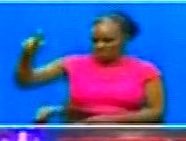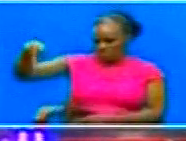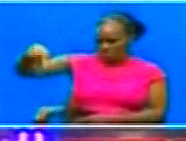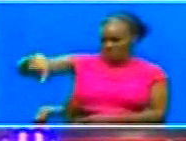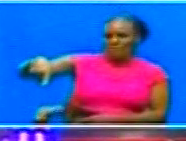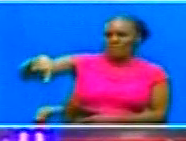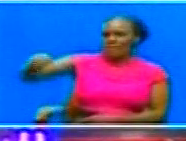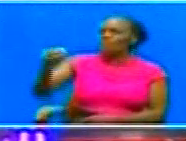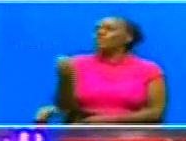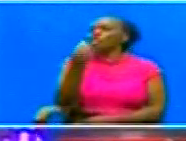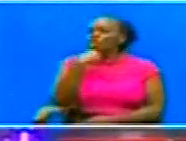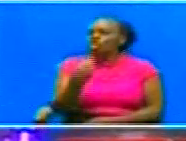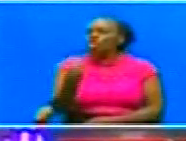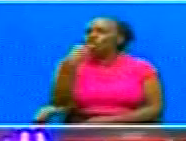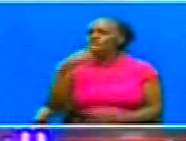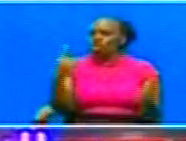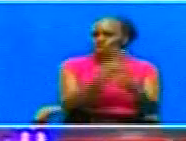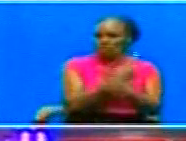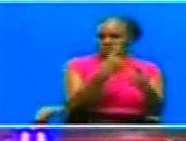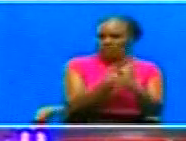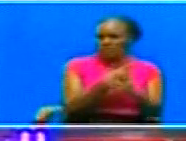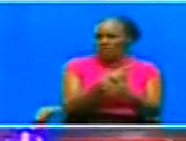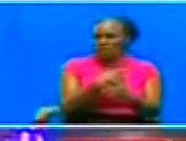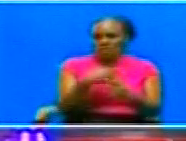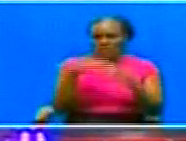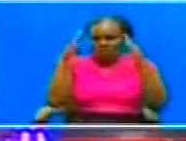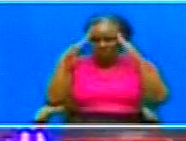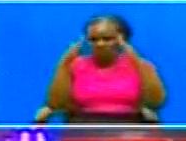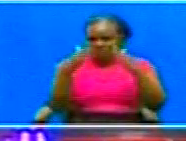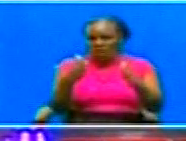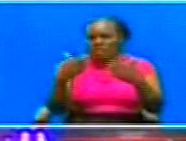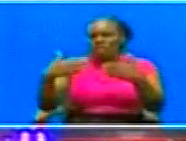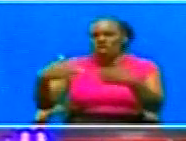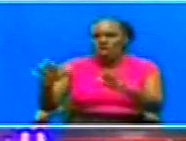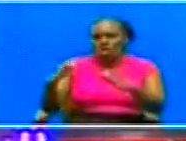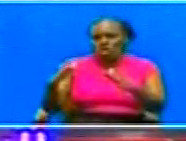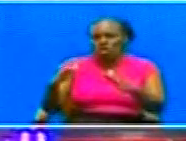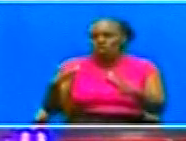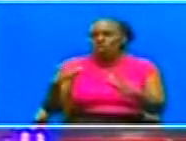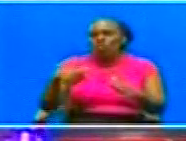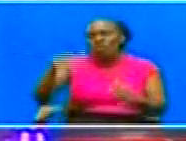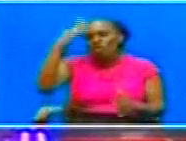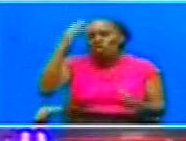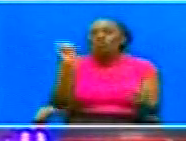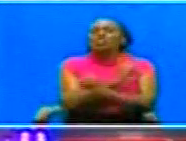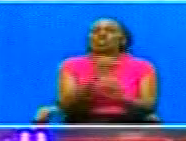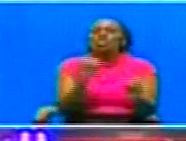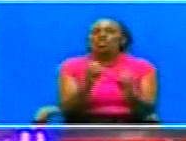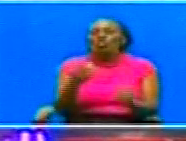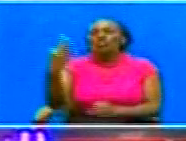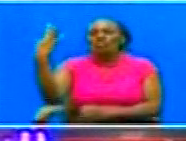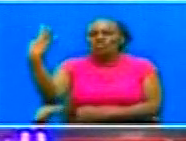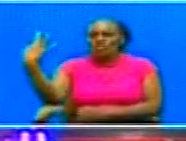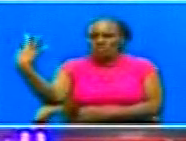that they have eaten this, they have eaten that, we have lost sight of what was contained in the